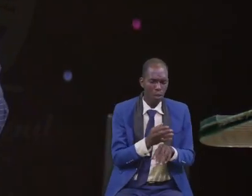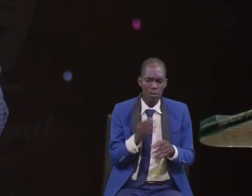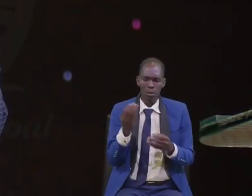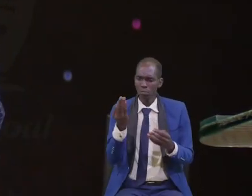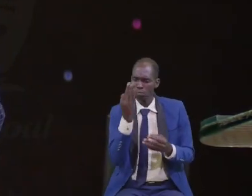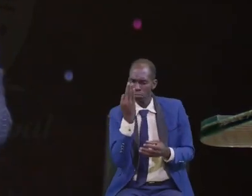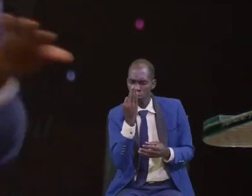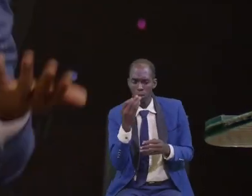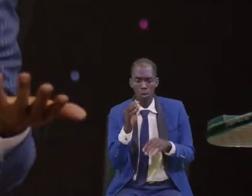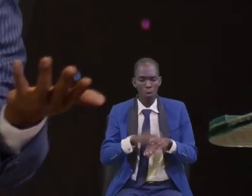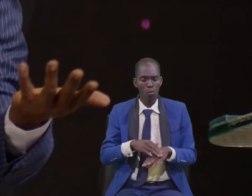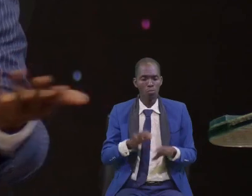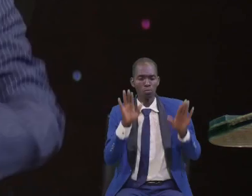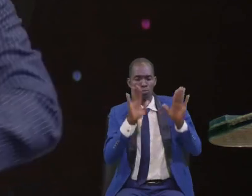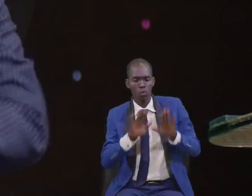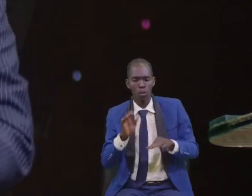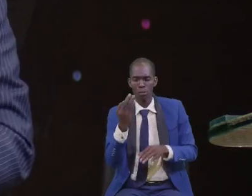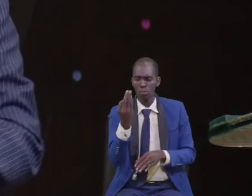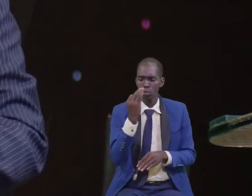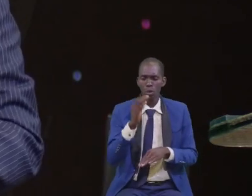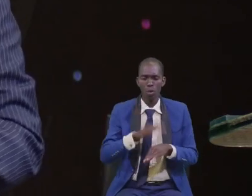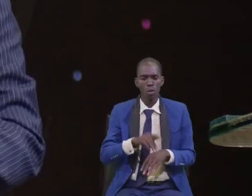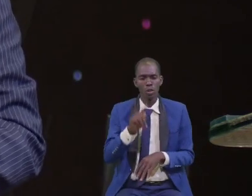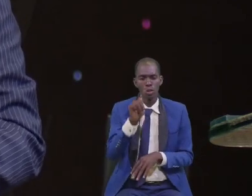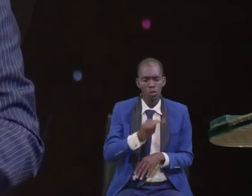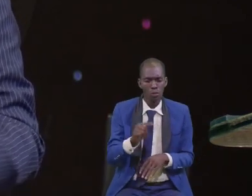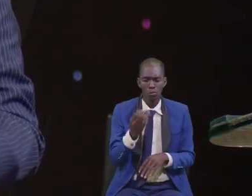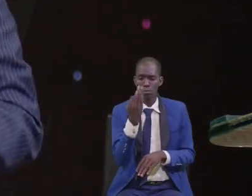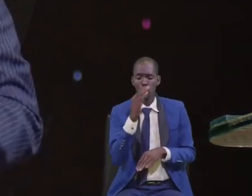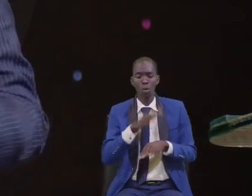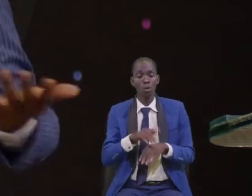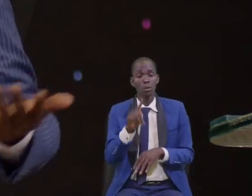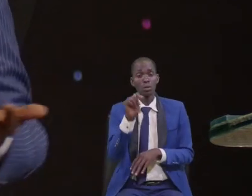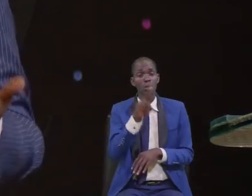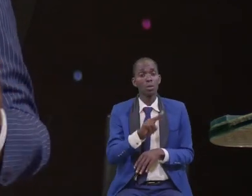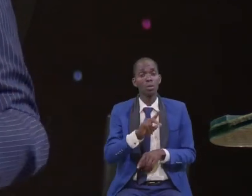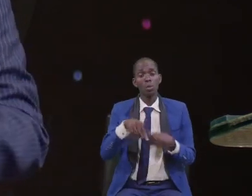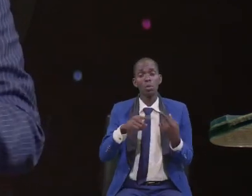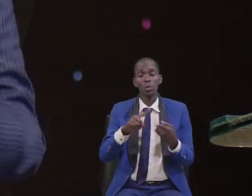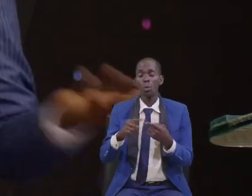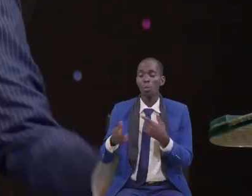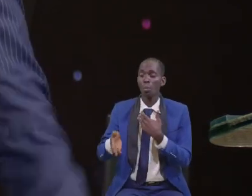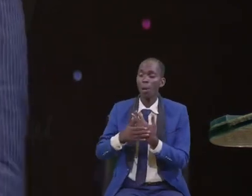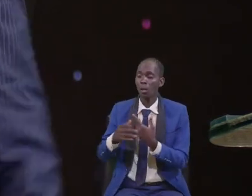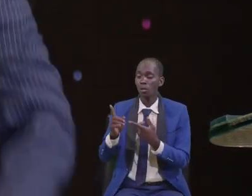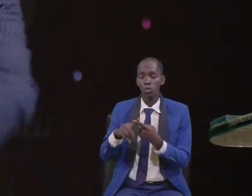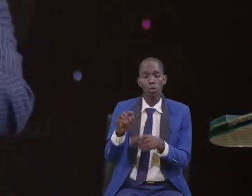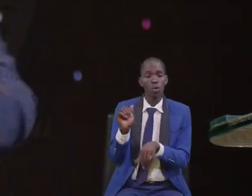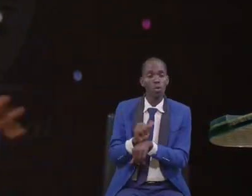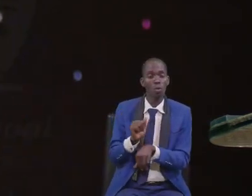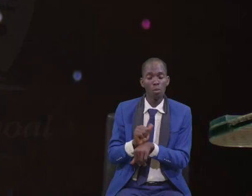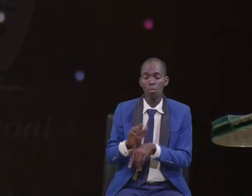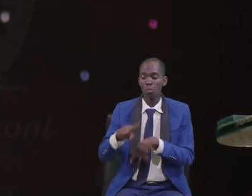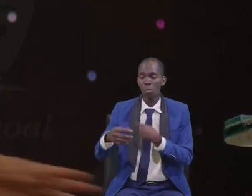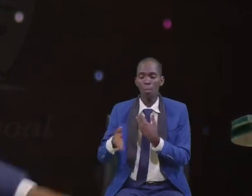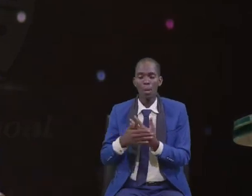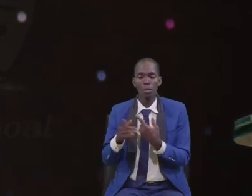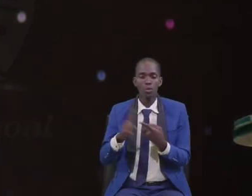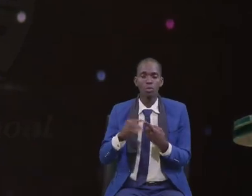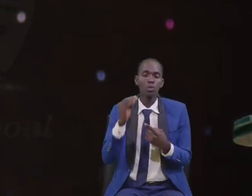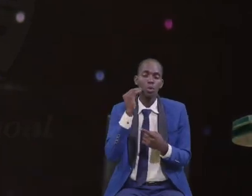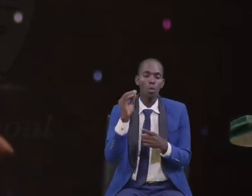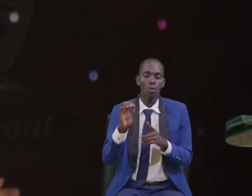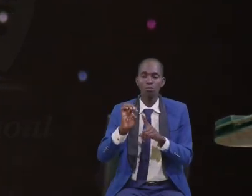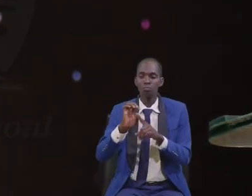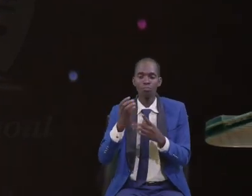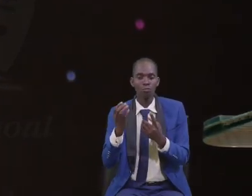on Sunday or Monday or maybe Thursday, as they go back to the office and go back to their community during